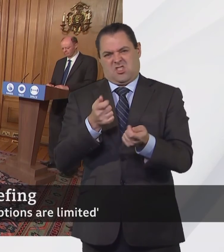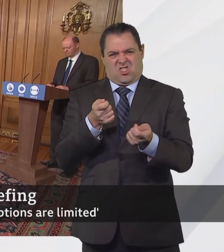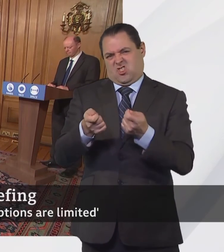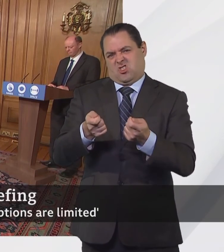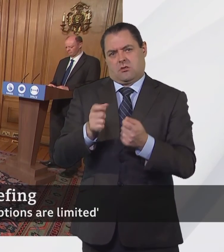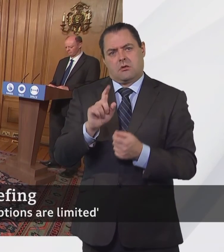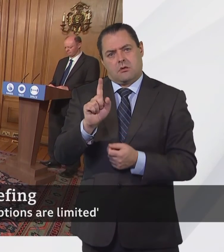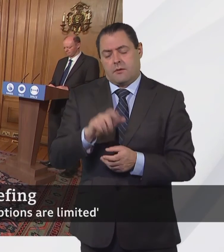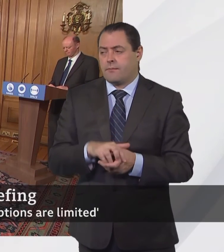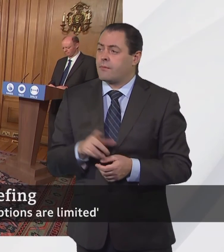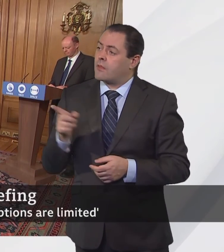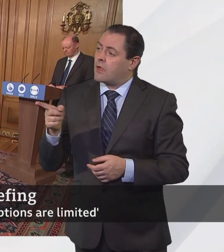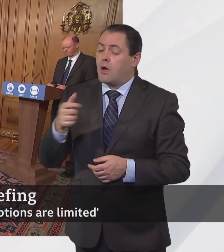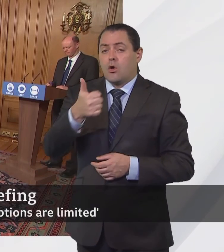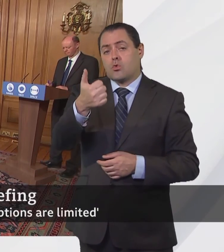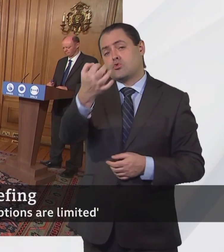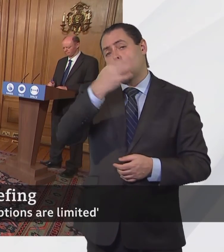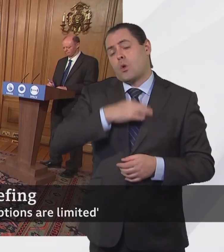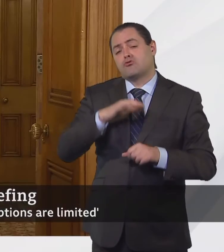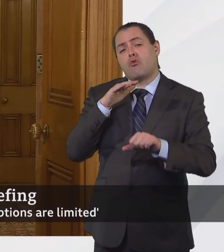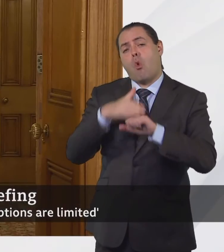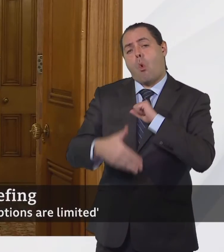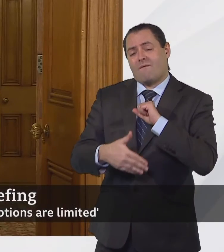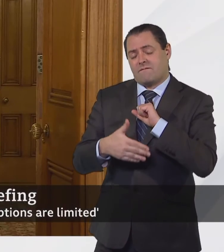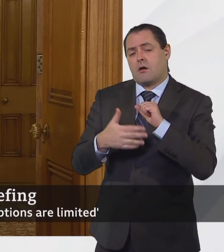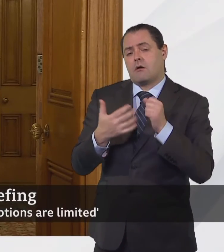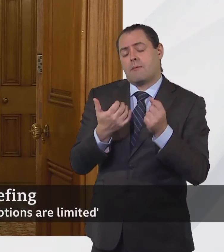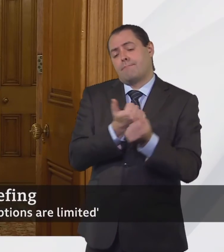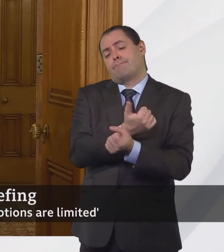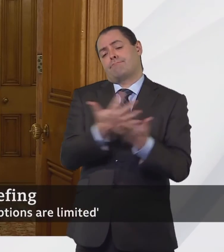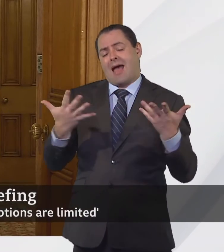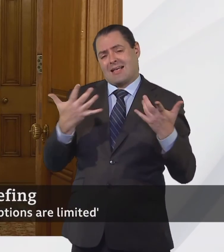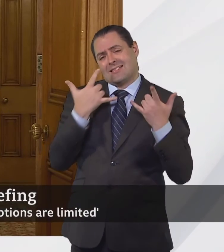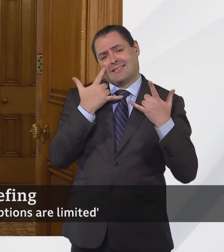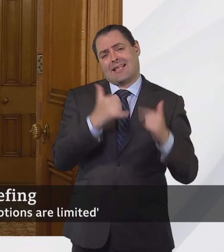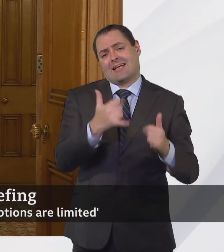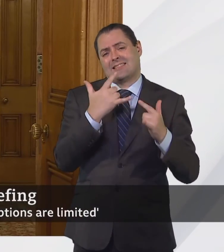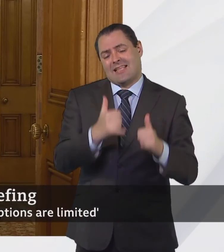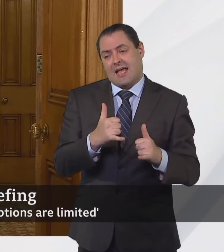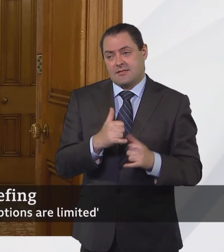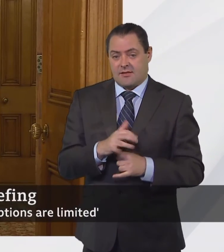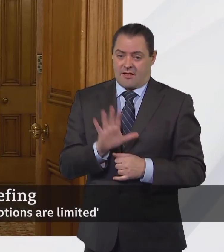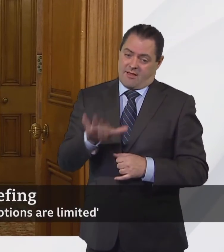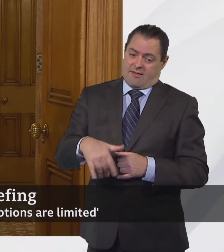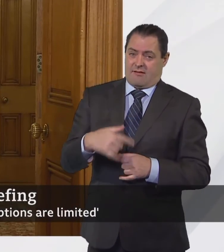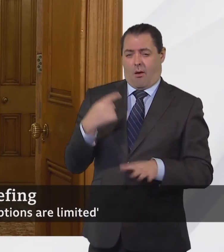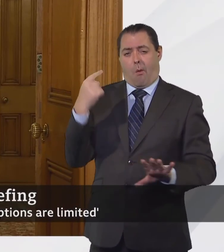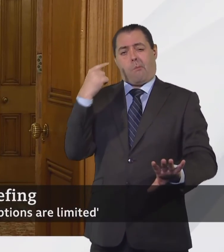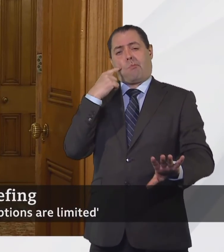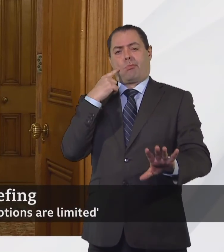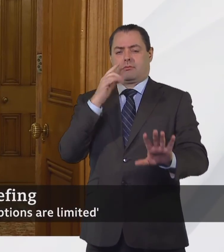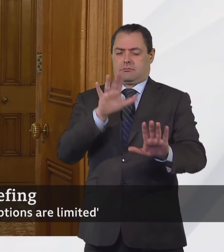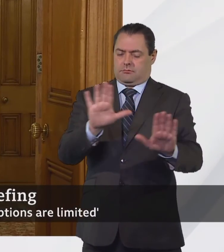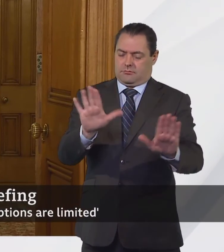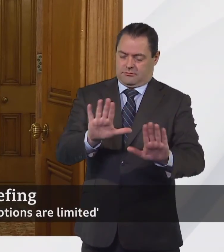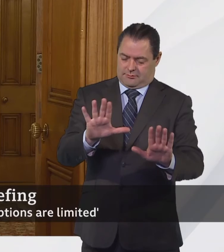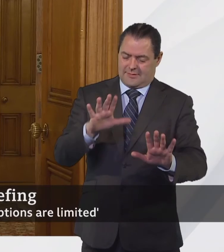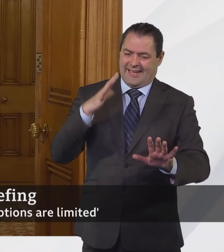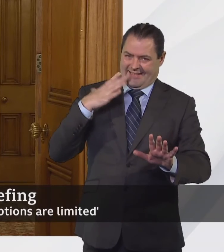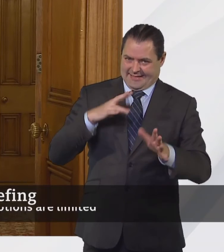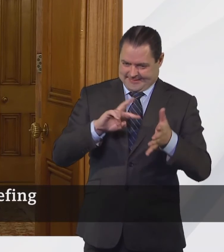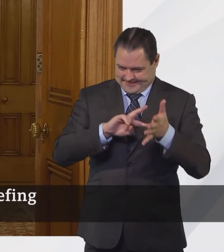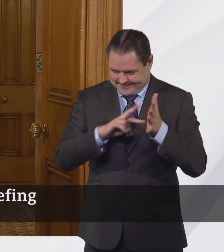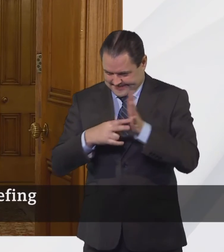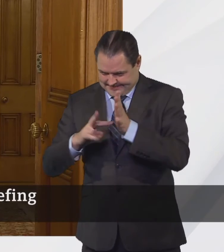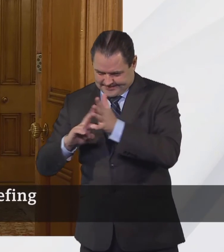mass testing and how it works. And I don't want to, oversell how easy it is to do this. It depends on